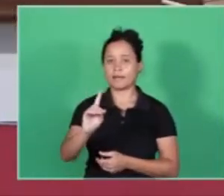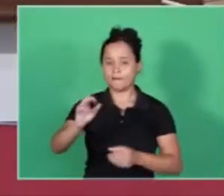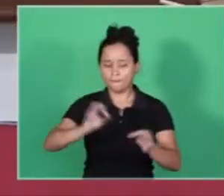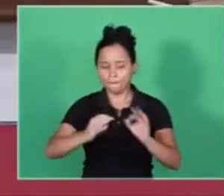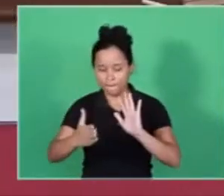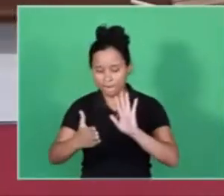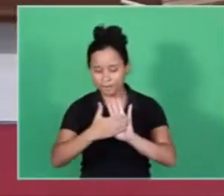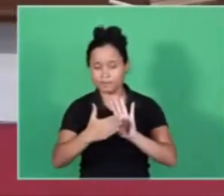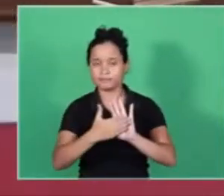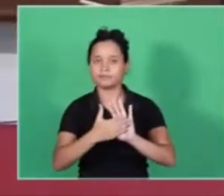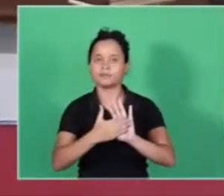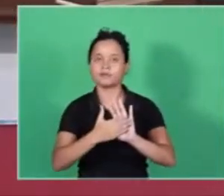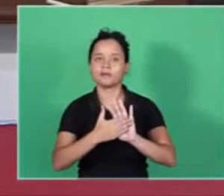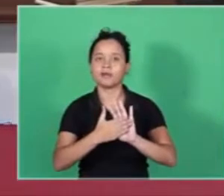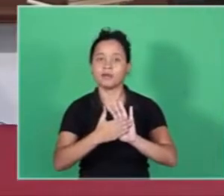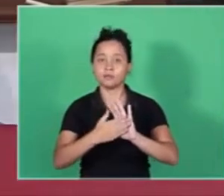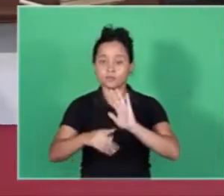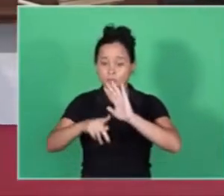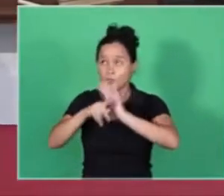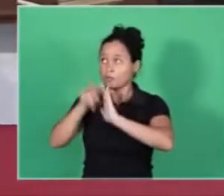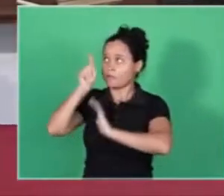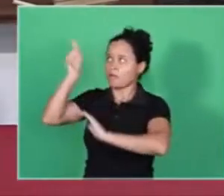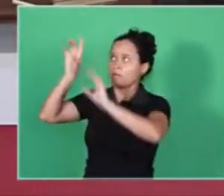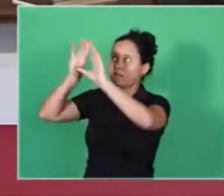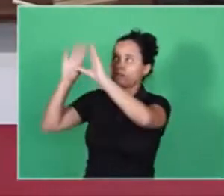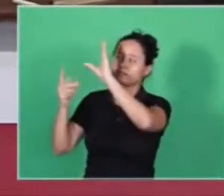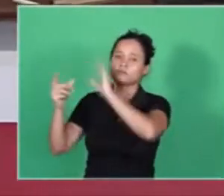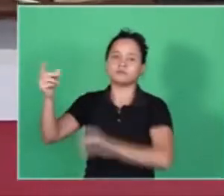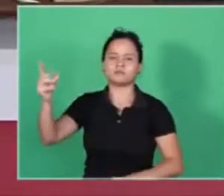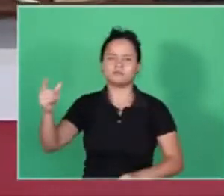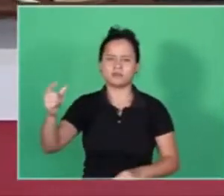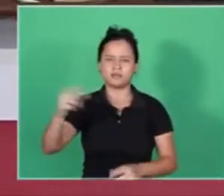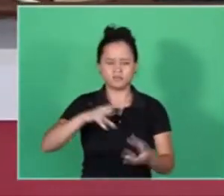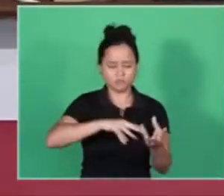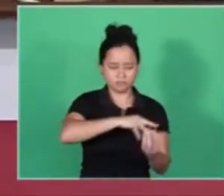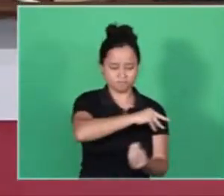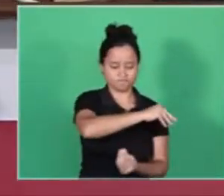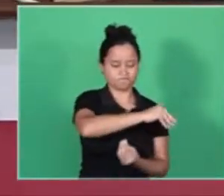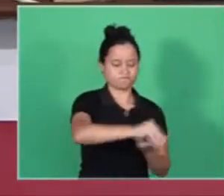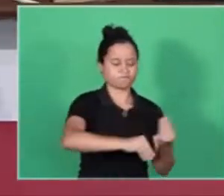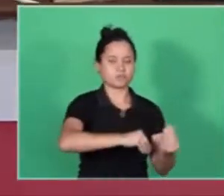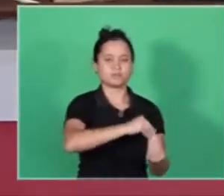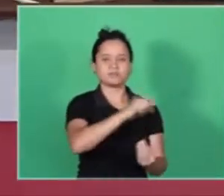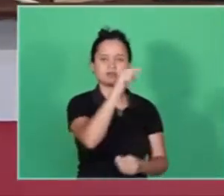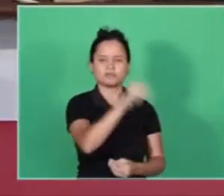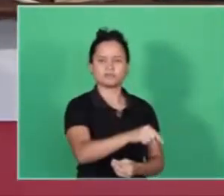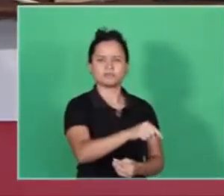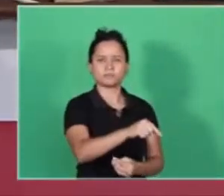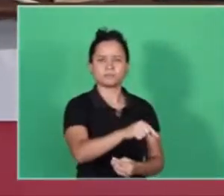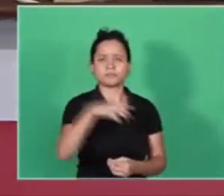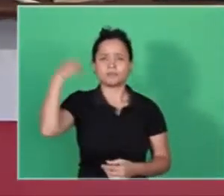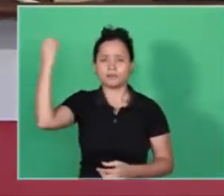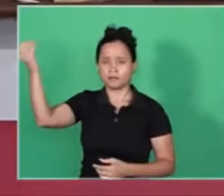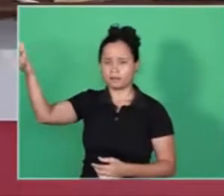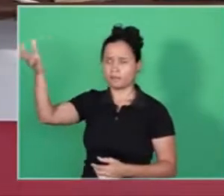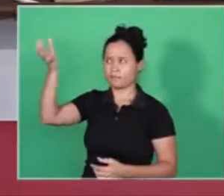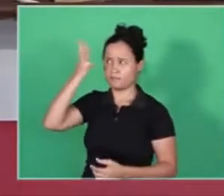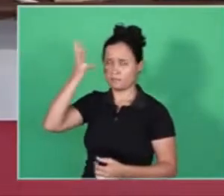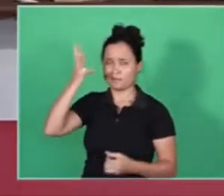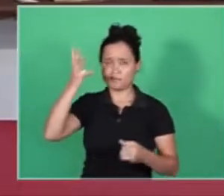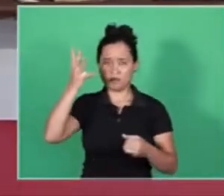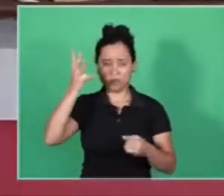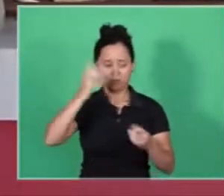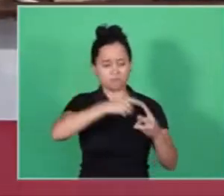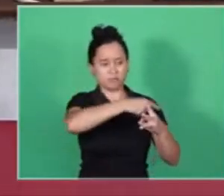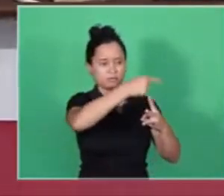it's the project that comes from eternity. You can't mix these together. You can't mix revelation. It doesn't mix